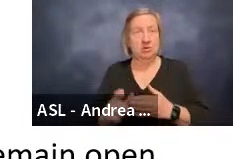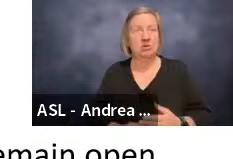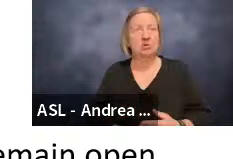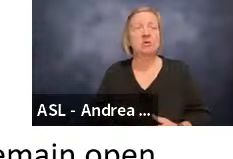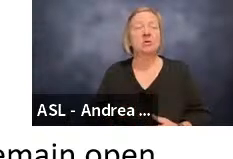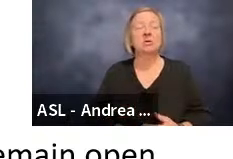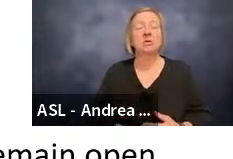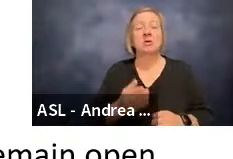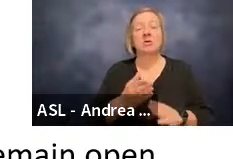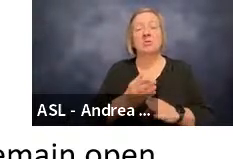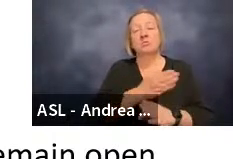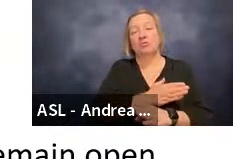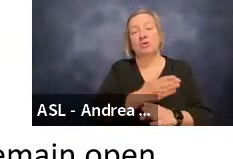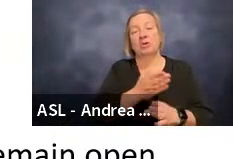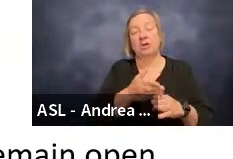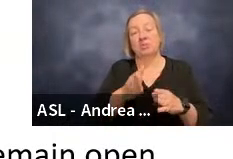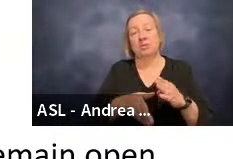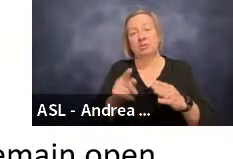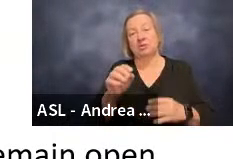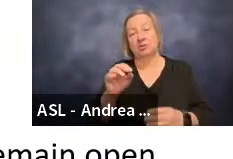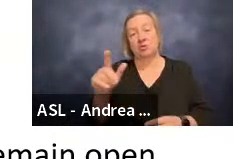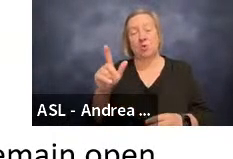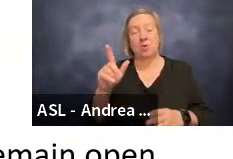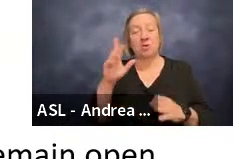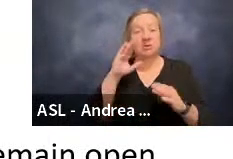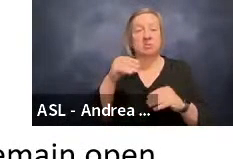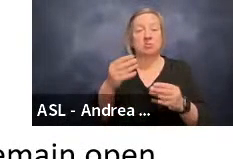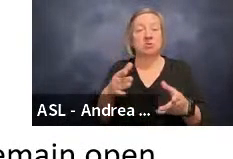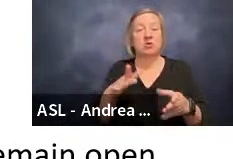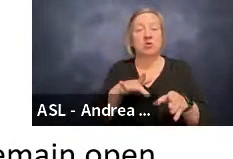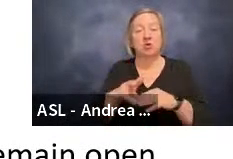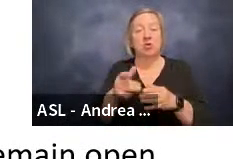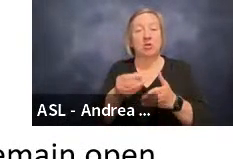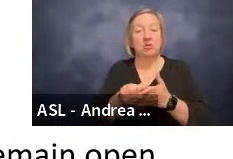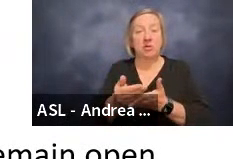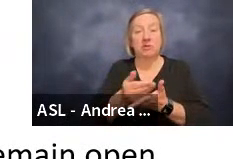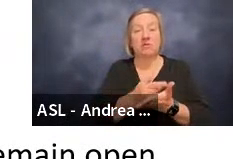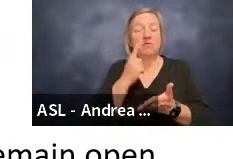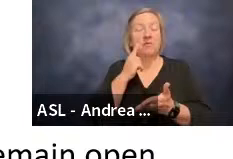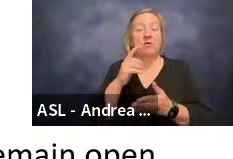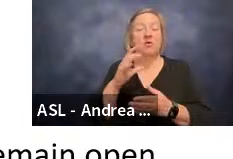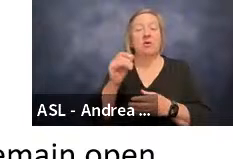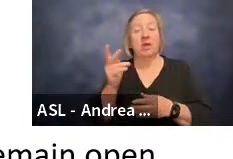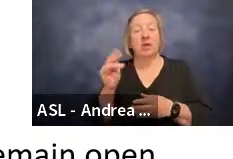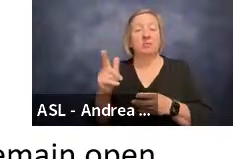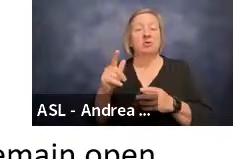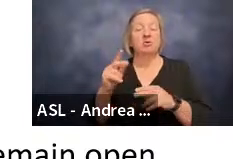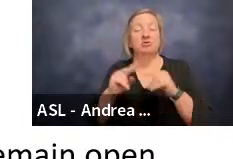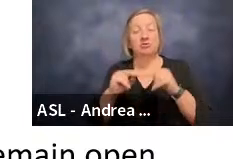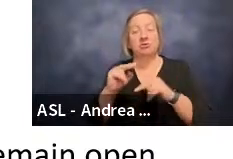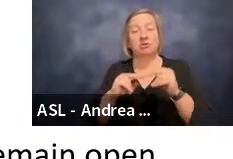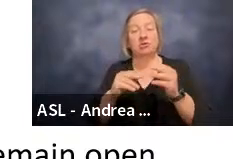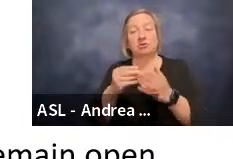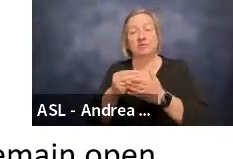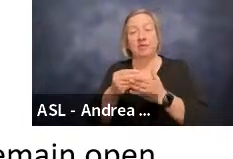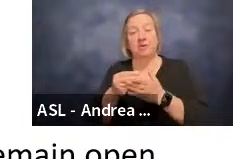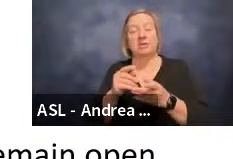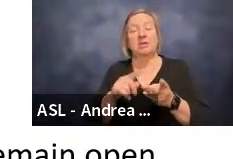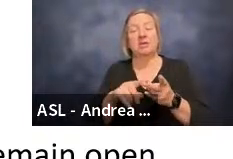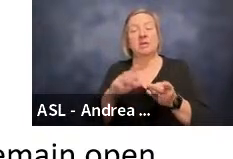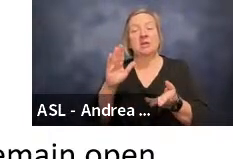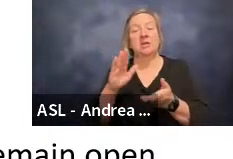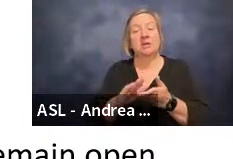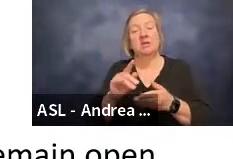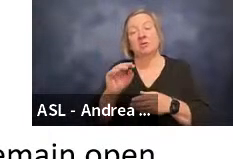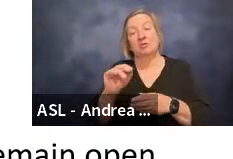addition, pre-completion tolling is expected to provide early revenues for capital construction funding, as well as reduce the amount of toll